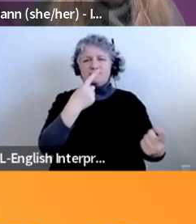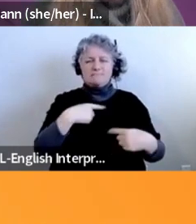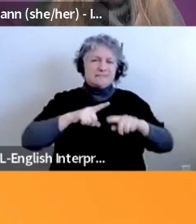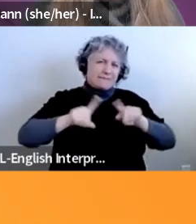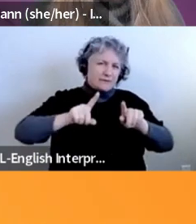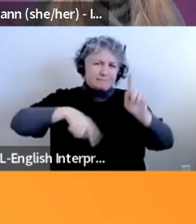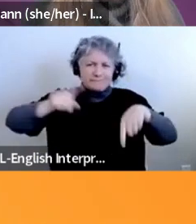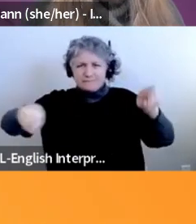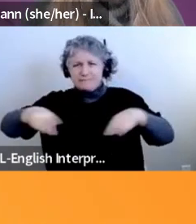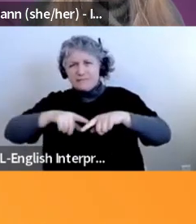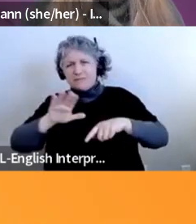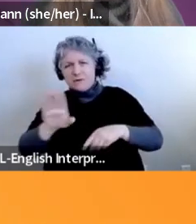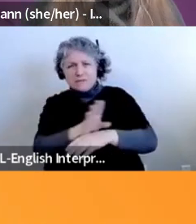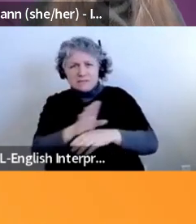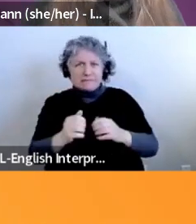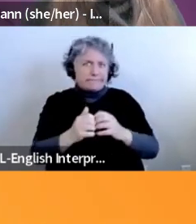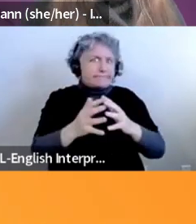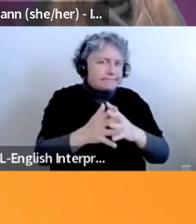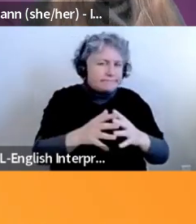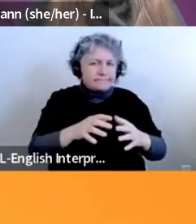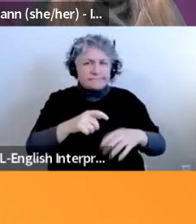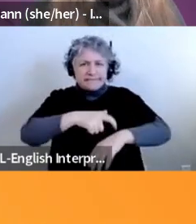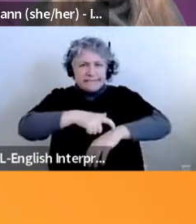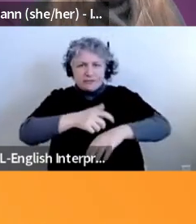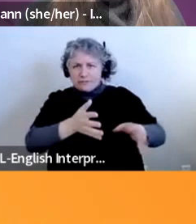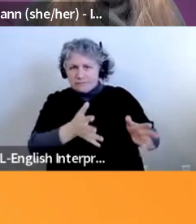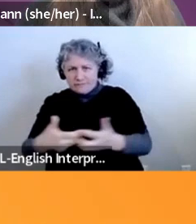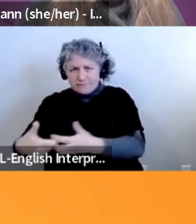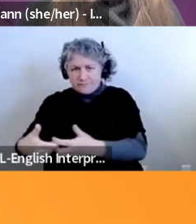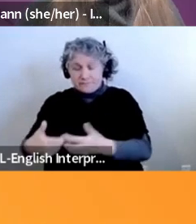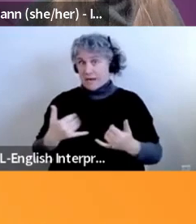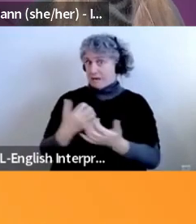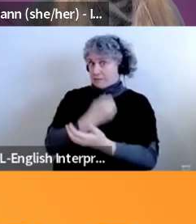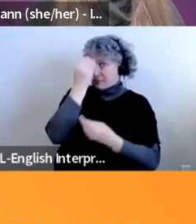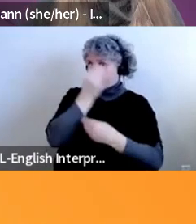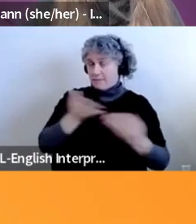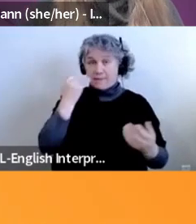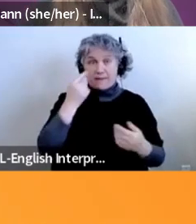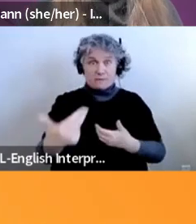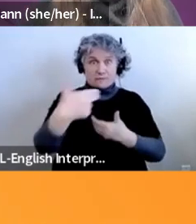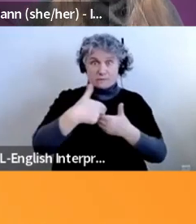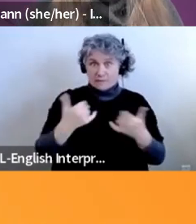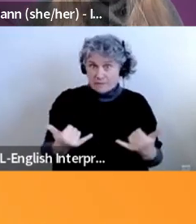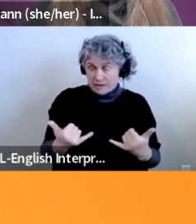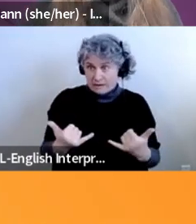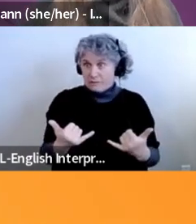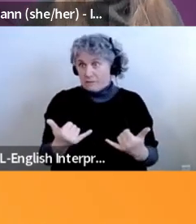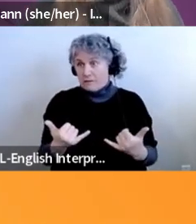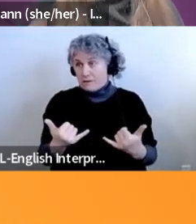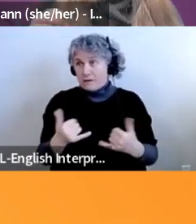of your business that you're applying with. Now is also a good time for me to mention that if you're attending this call and your business,